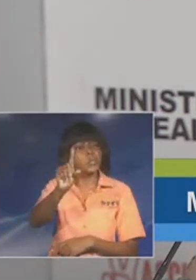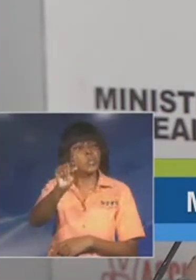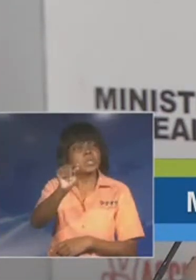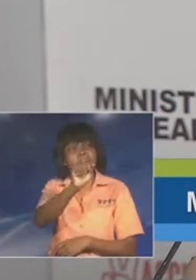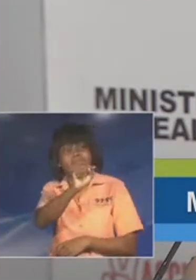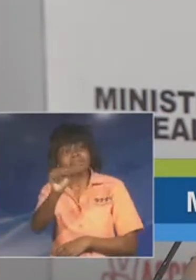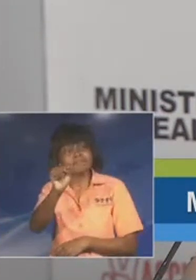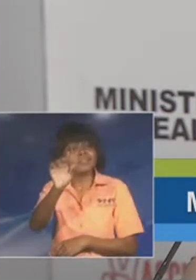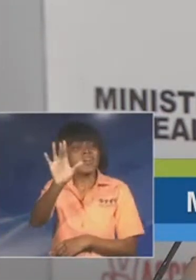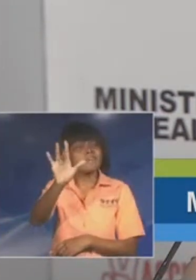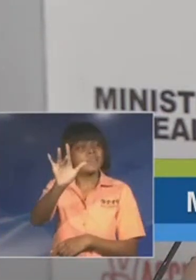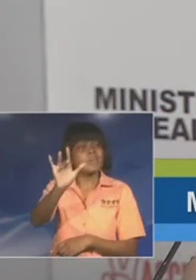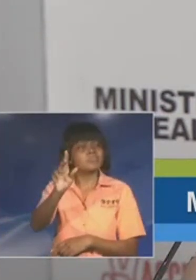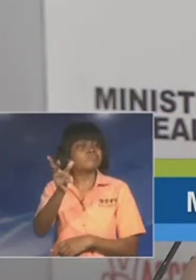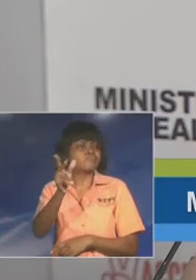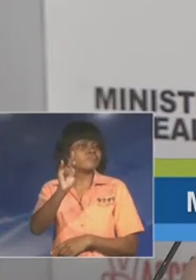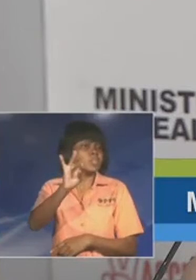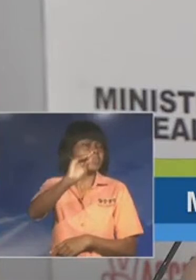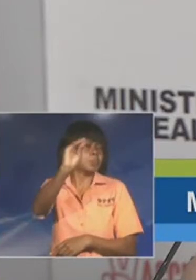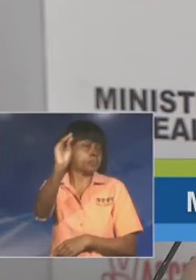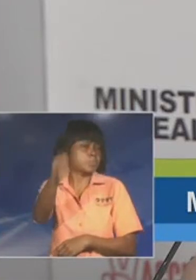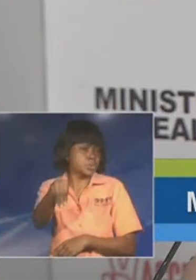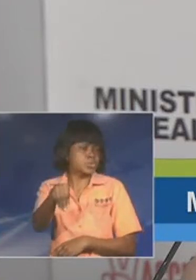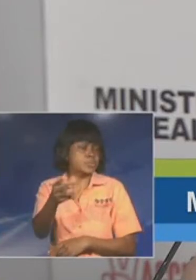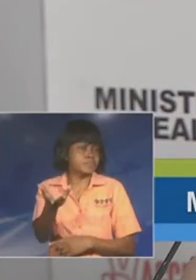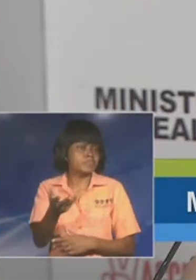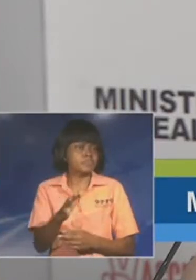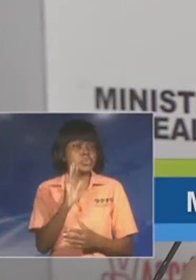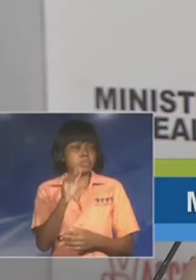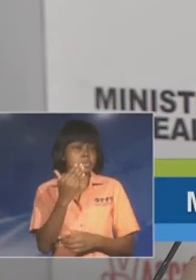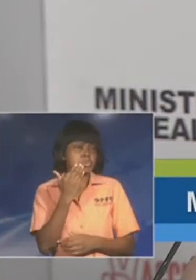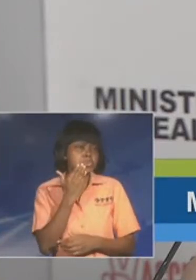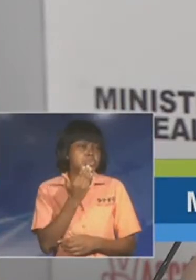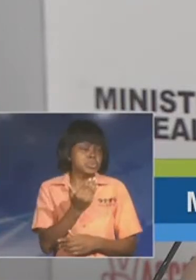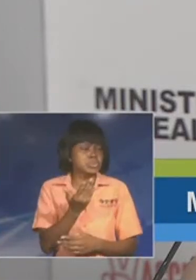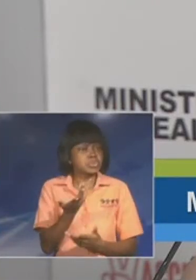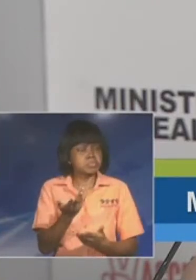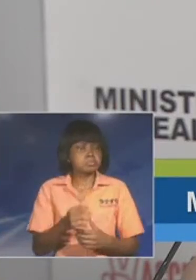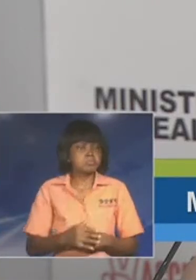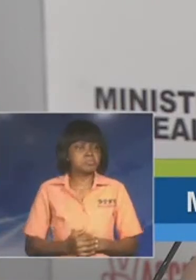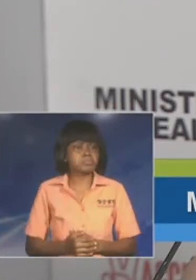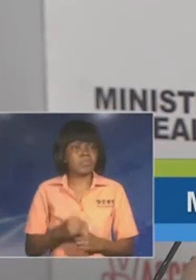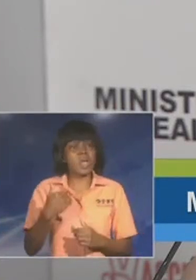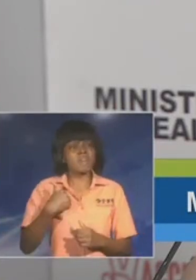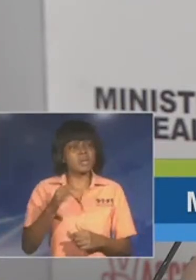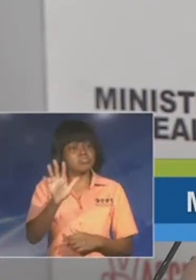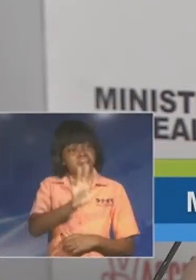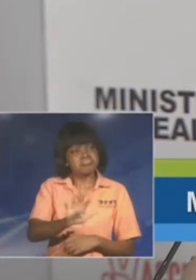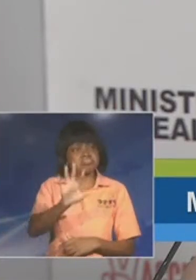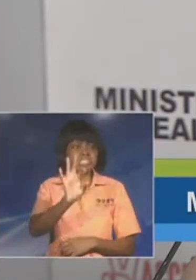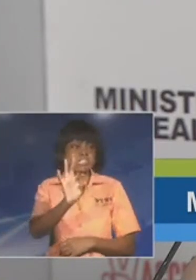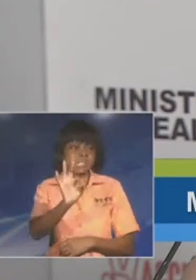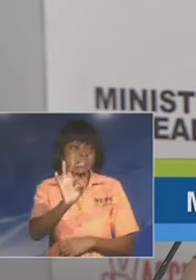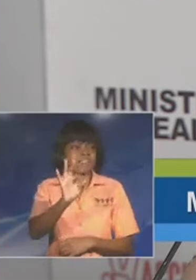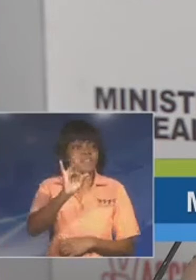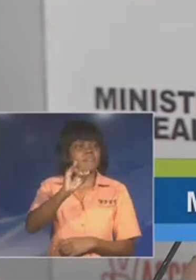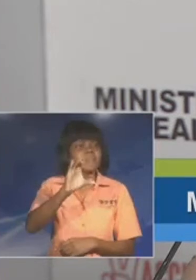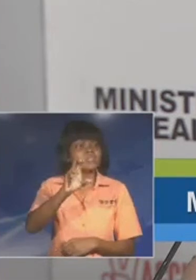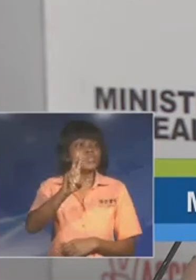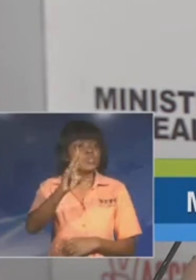months. That is a good sign, and this morning there are 9 ICU level patients in the hospitals in the